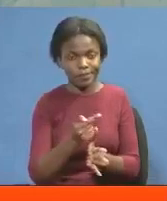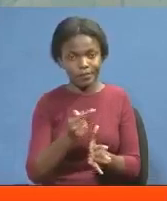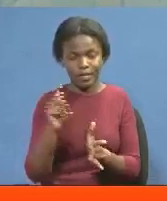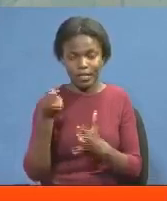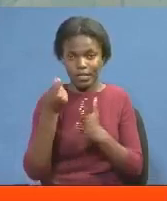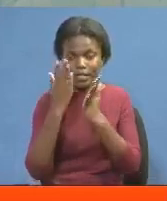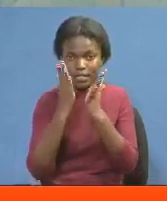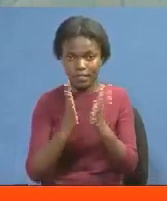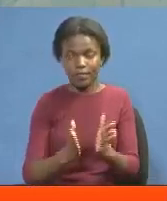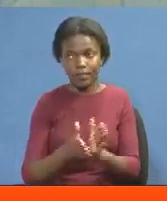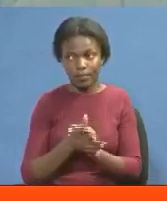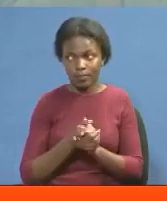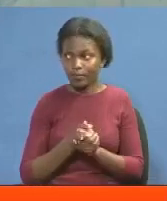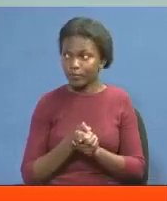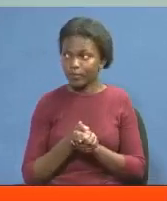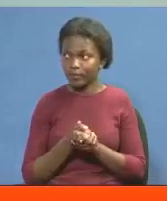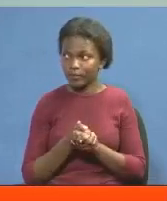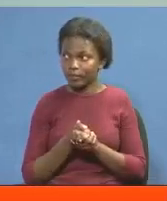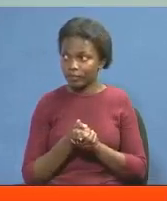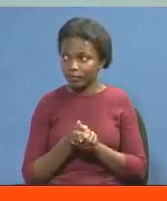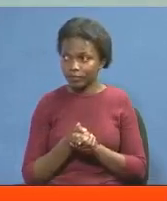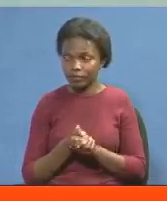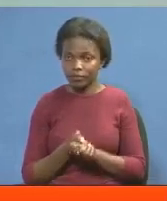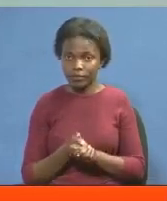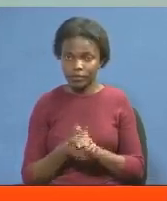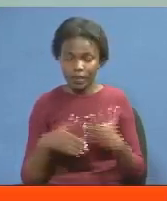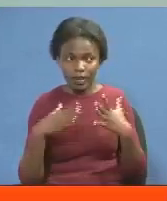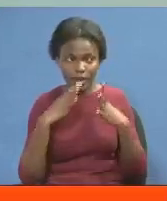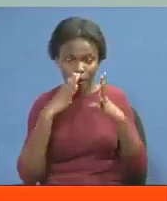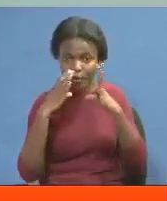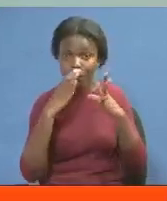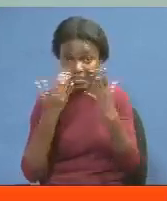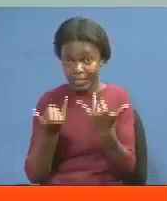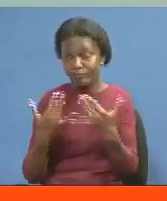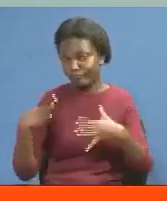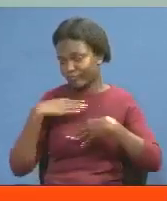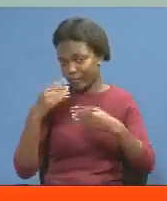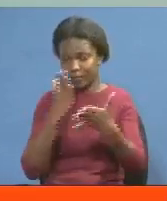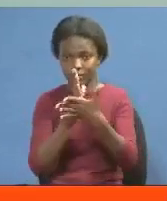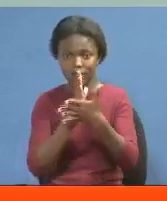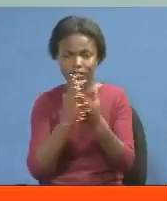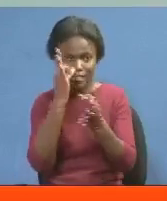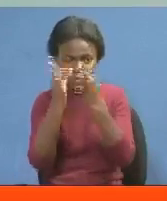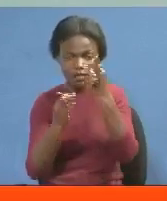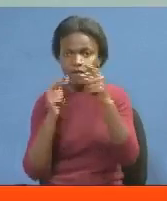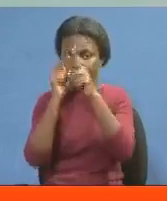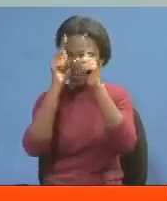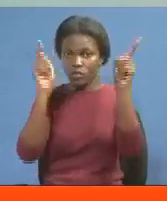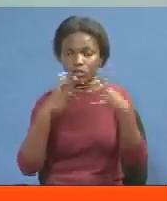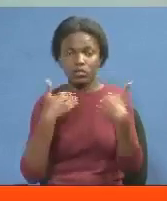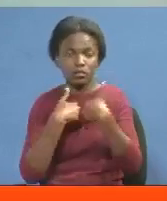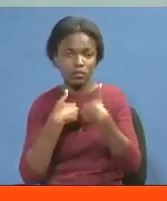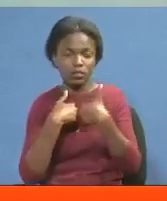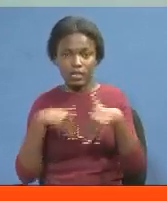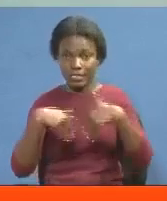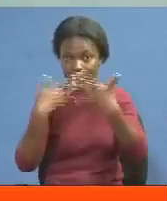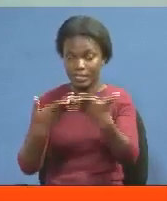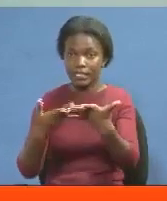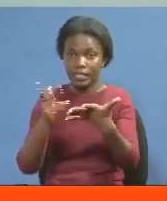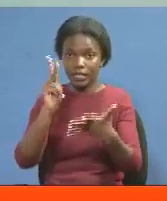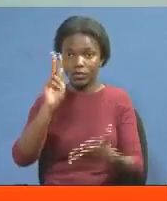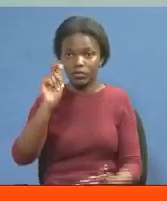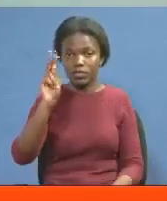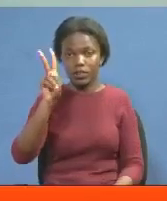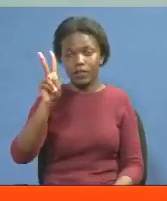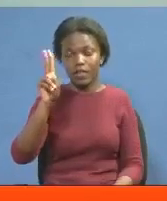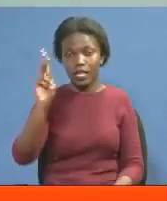with you? This conversation is getting very interesting, viewer, and I hope you're still watching. If you have any questions, kindly send them to KUTV Kenya on Facebook.